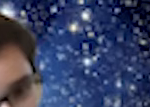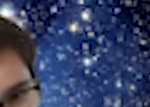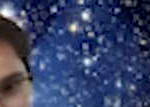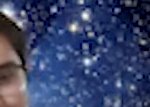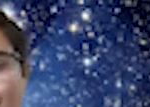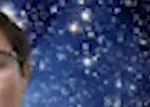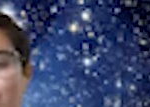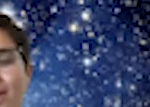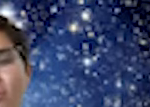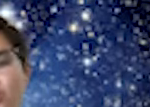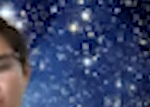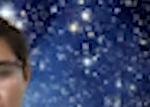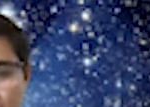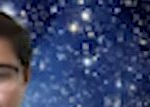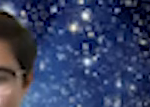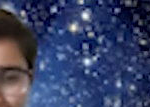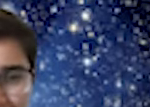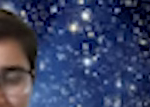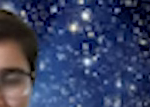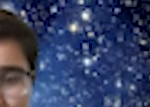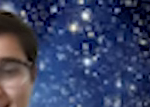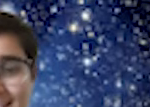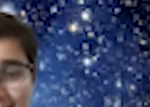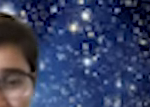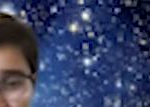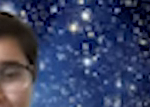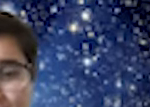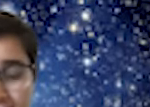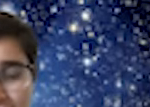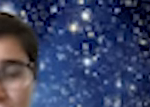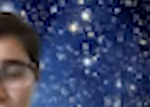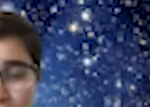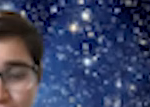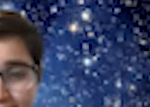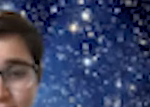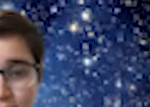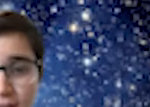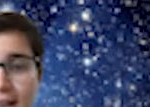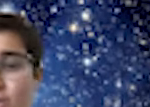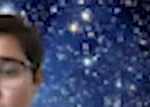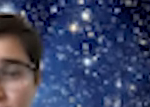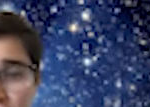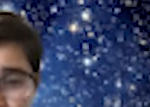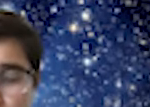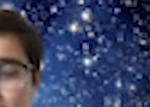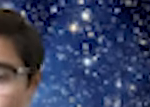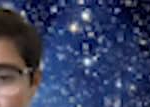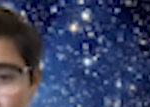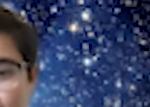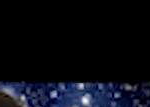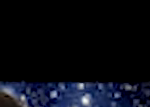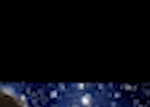SciAccess conference. I want to thank you all so much for taking the time to engage in this global conversation. And to all the students